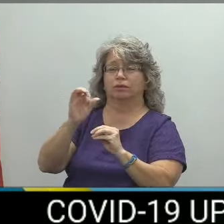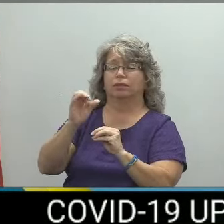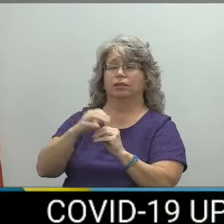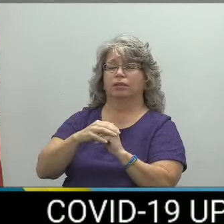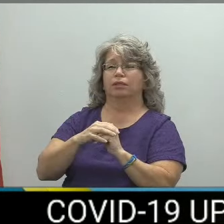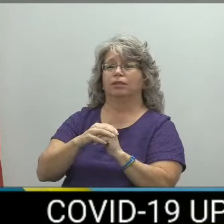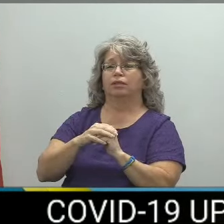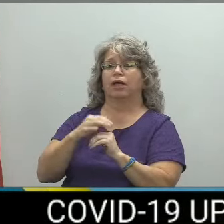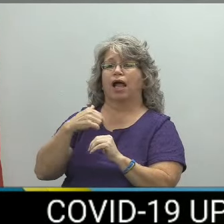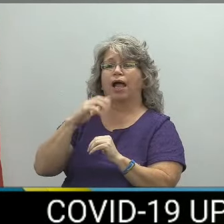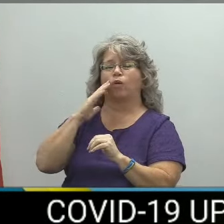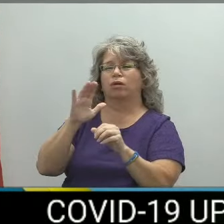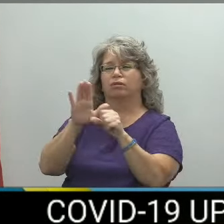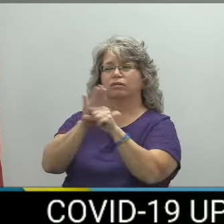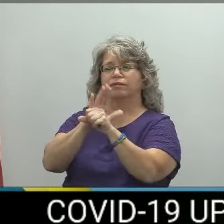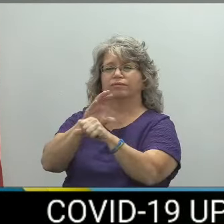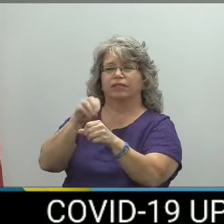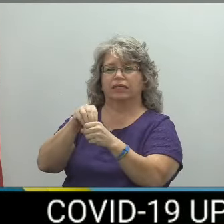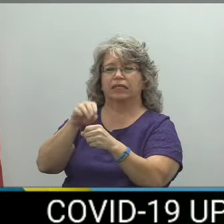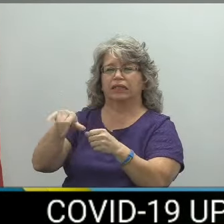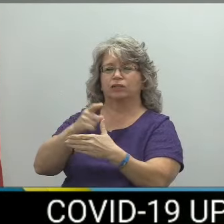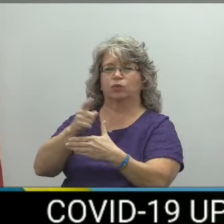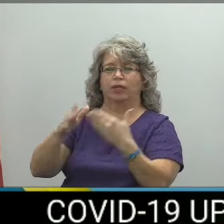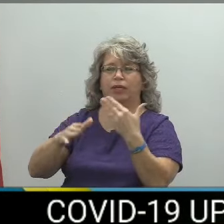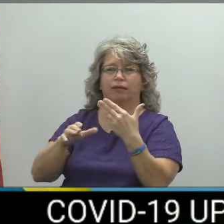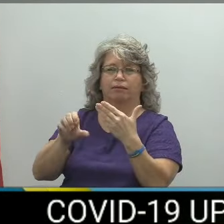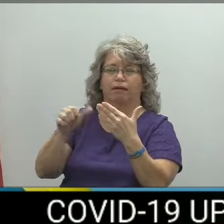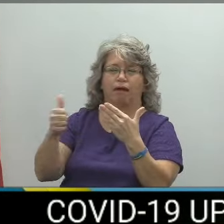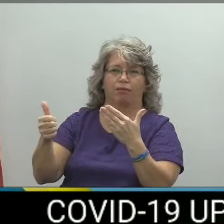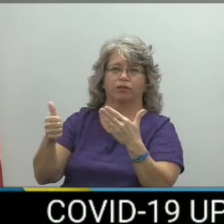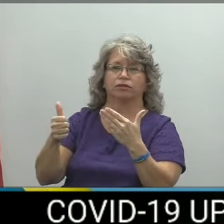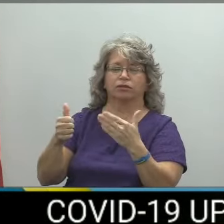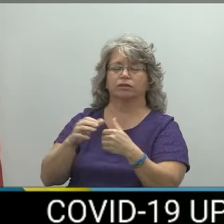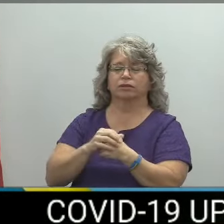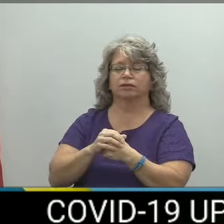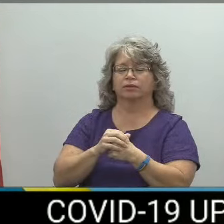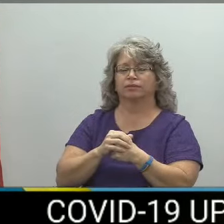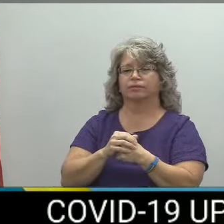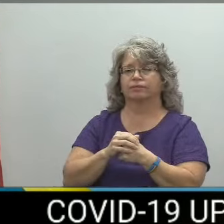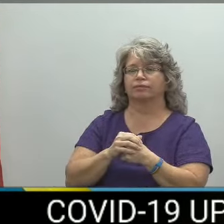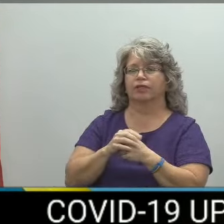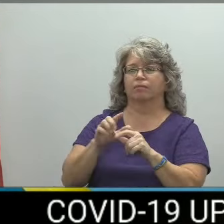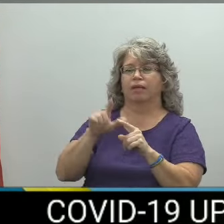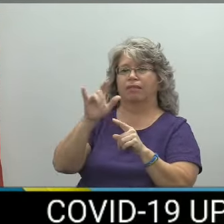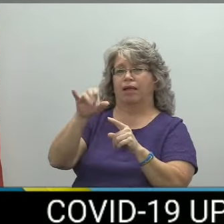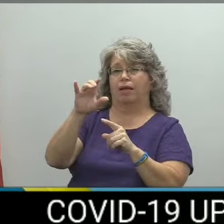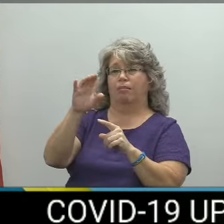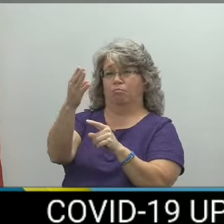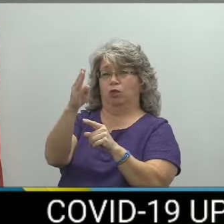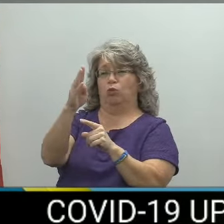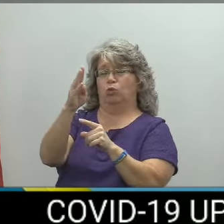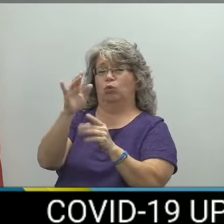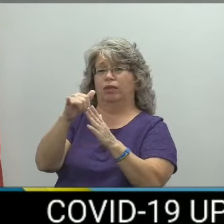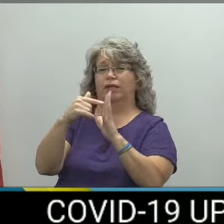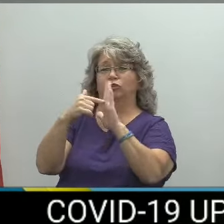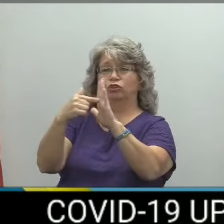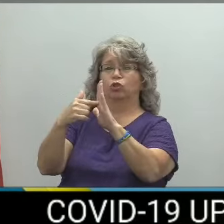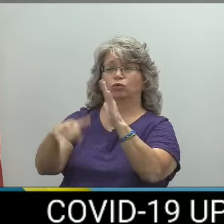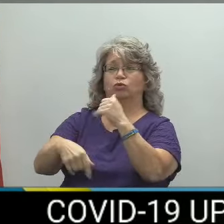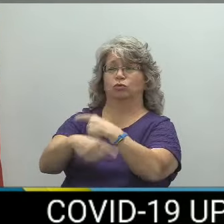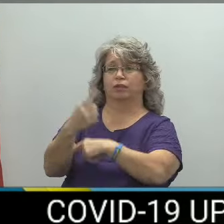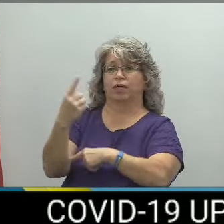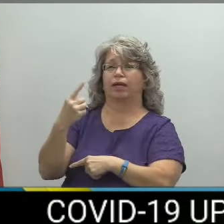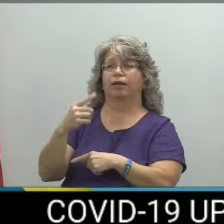there by this weekend, and we'll get that out online for everybody. But the cases and number of inpatients are